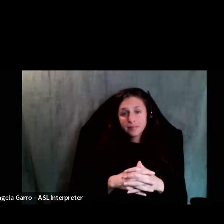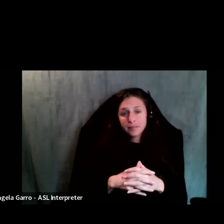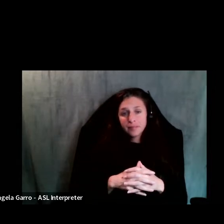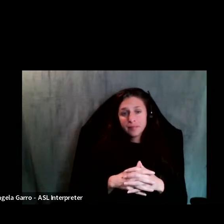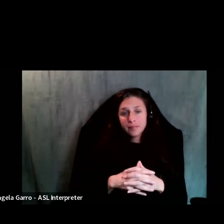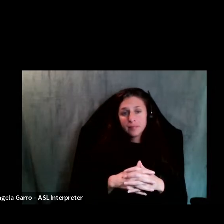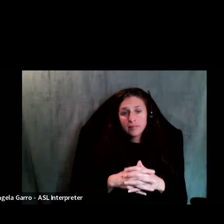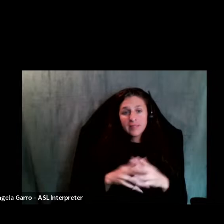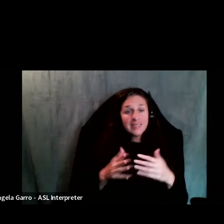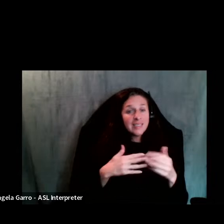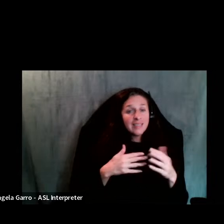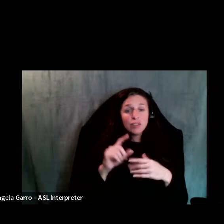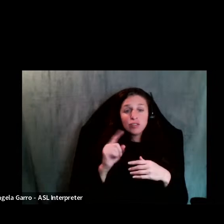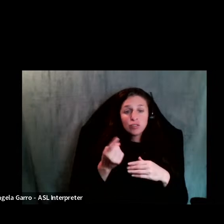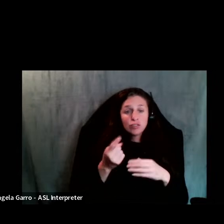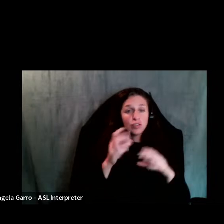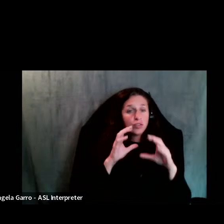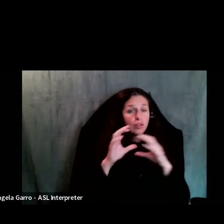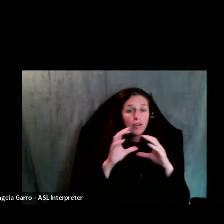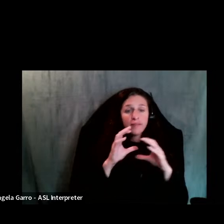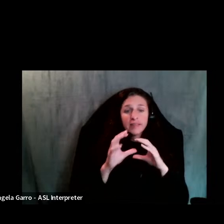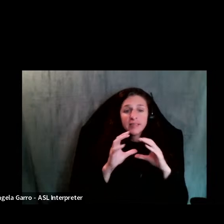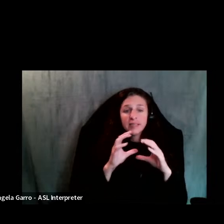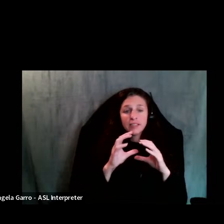Even just the conversations that were being